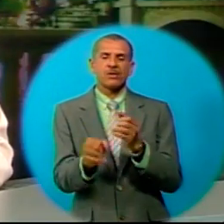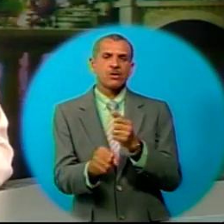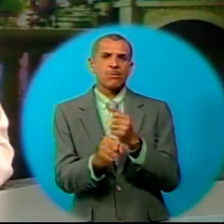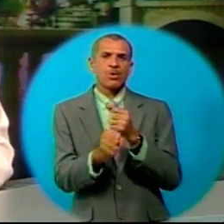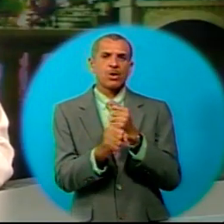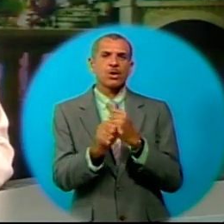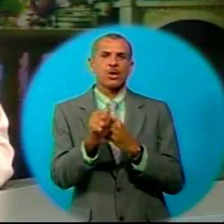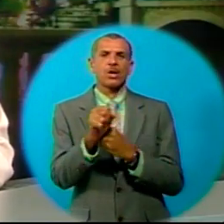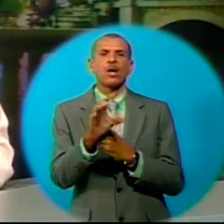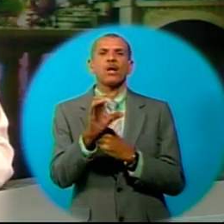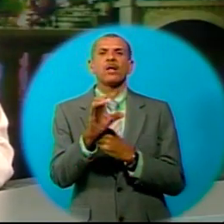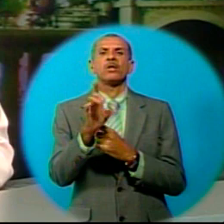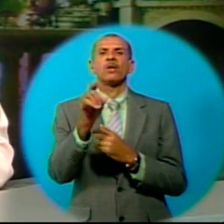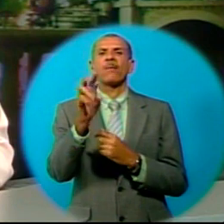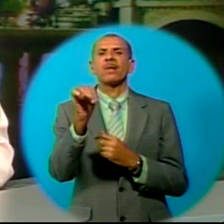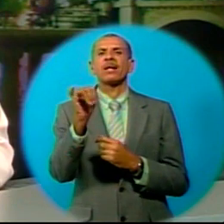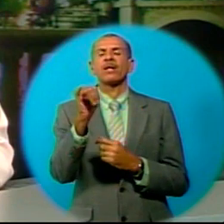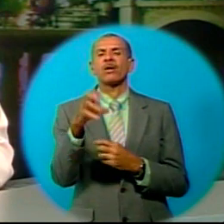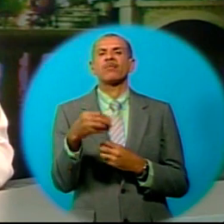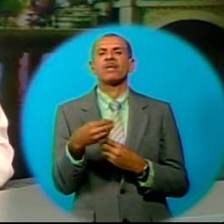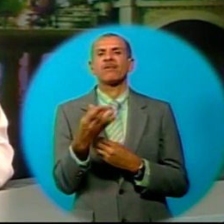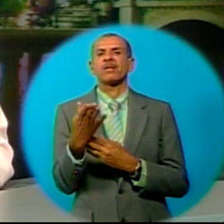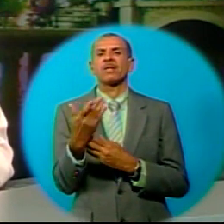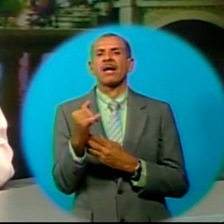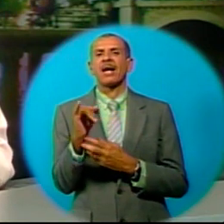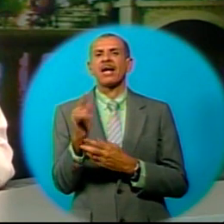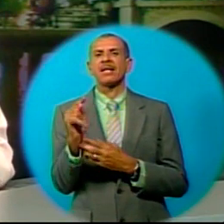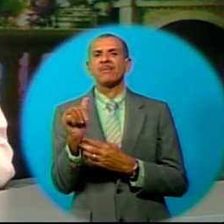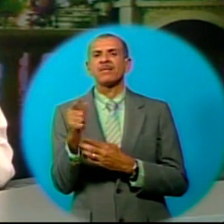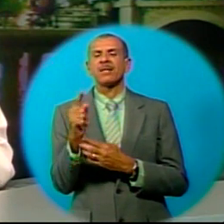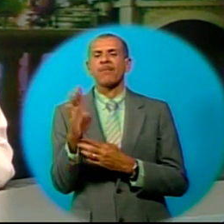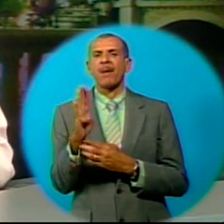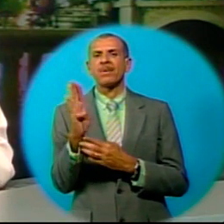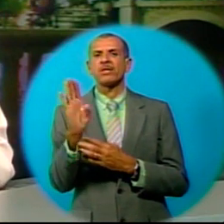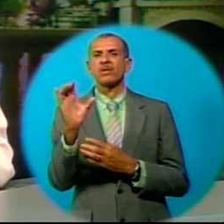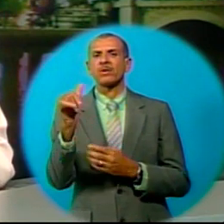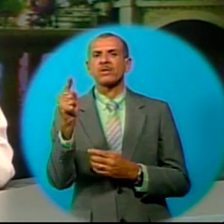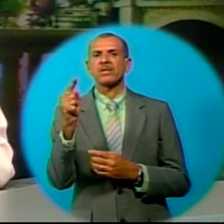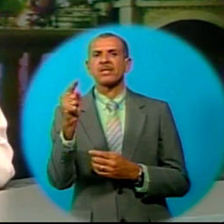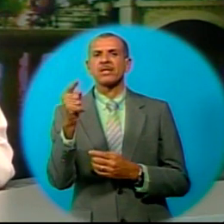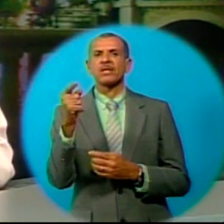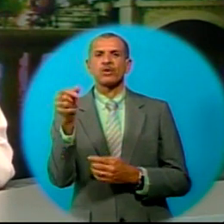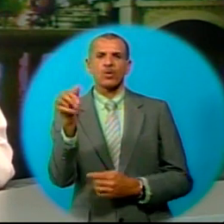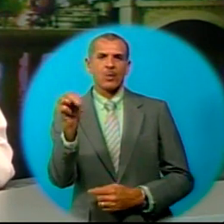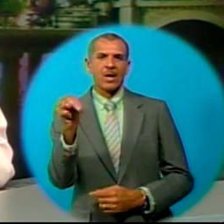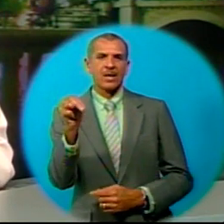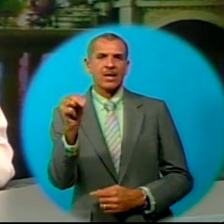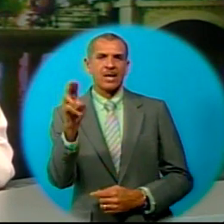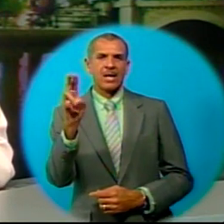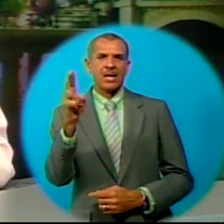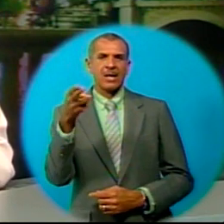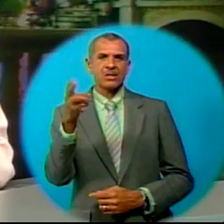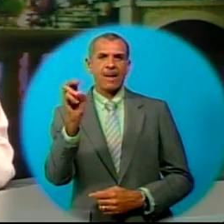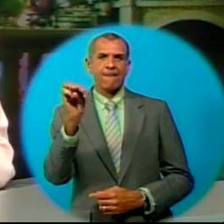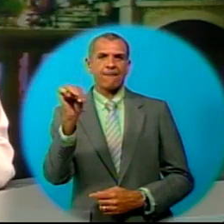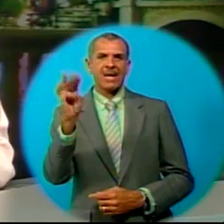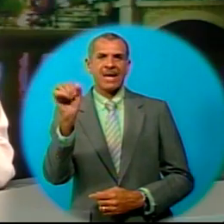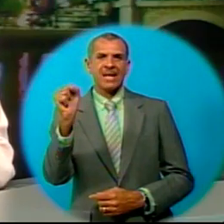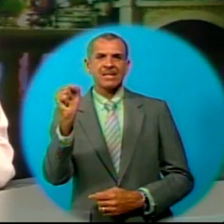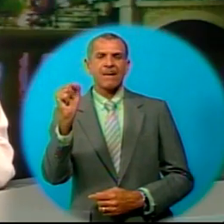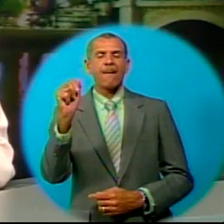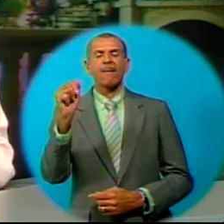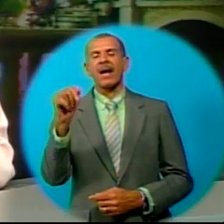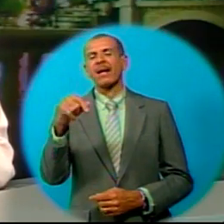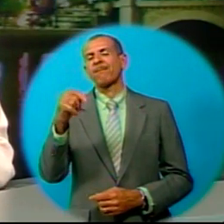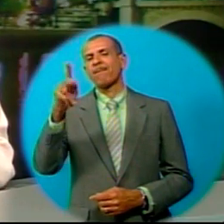Dominica are asked to deliver the items to the Barbados Coast Guard HMBS Pelican Spring Garden St. Michael tomorrow